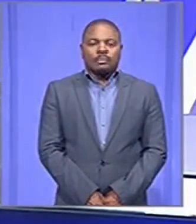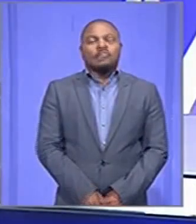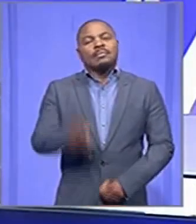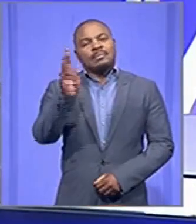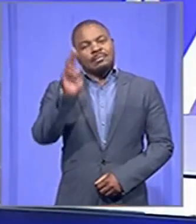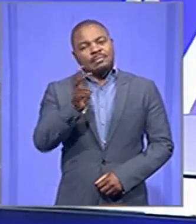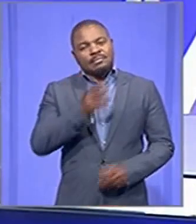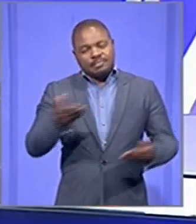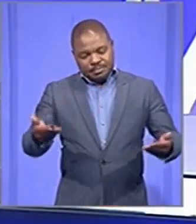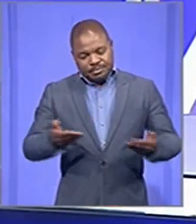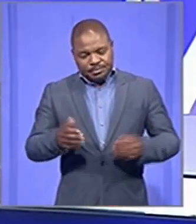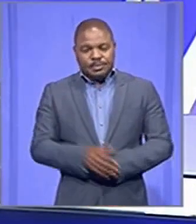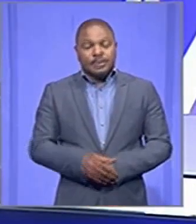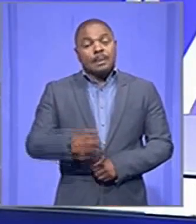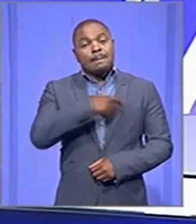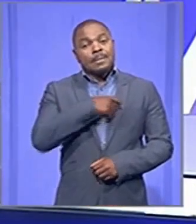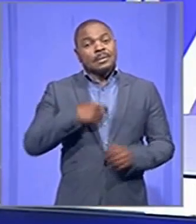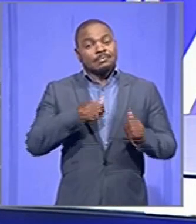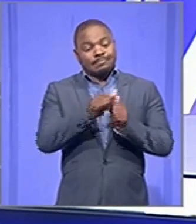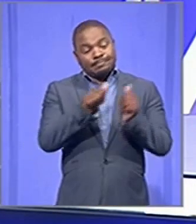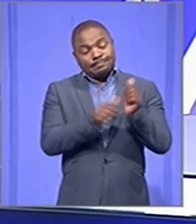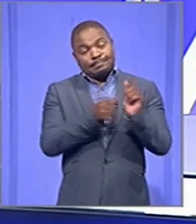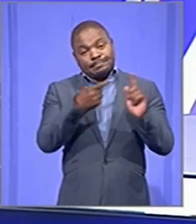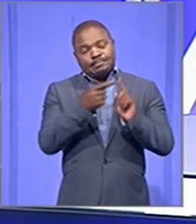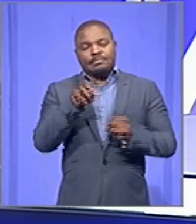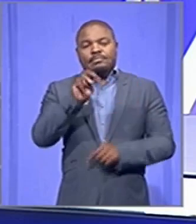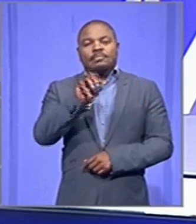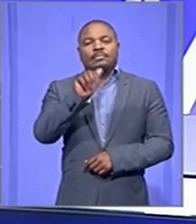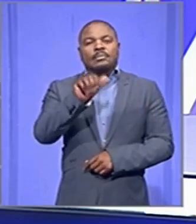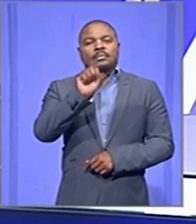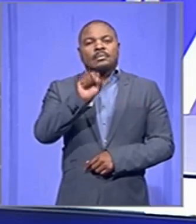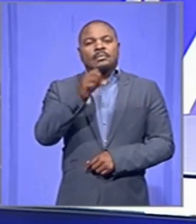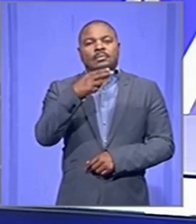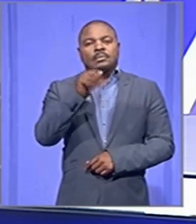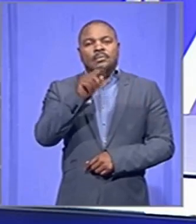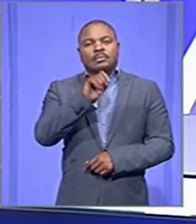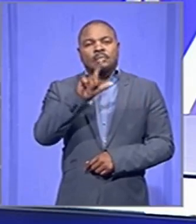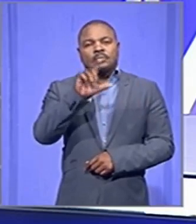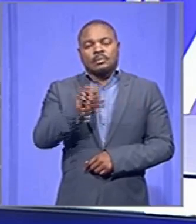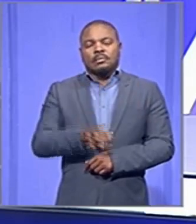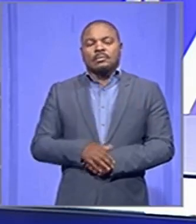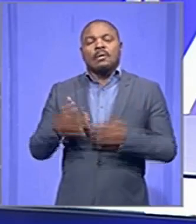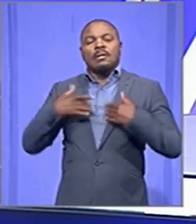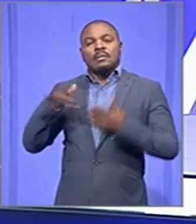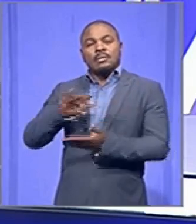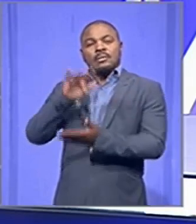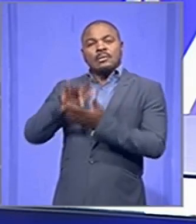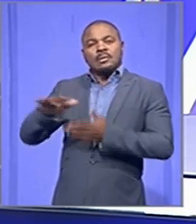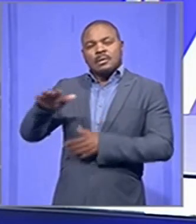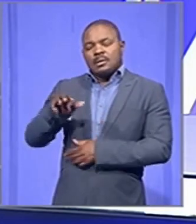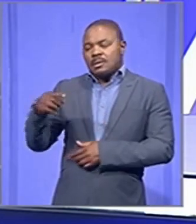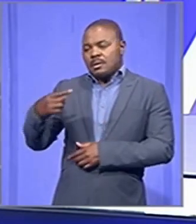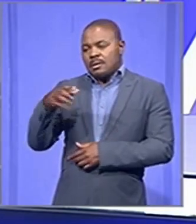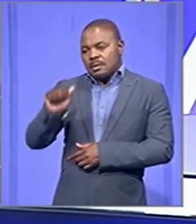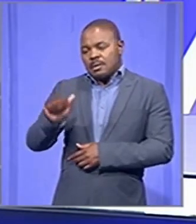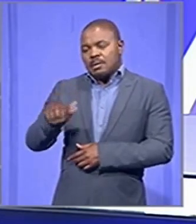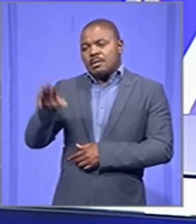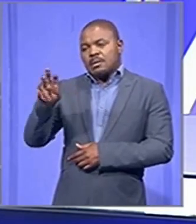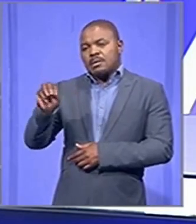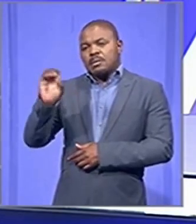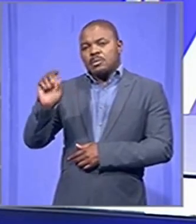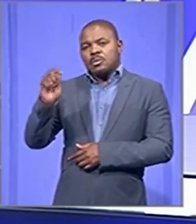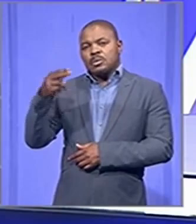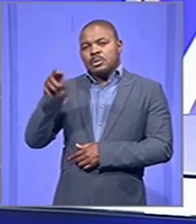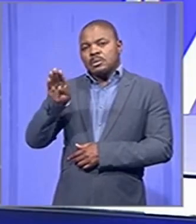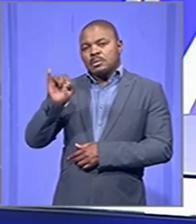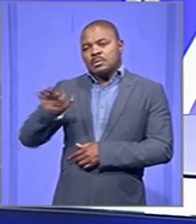Harbelo amahele mohi motlatsa mo president Paul Mashatile o butsi semmuso sitsi sa bophelo sa Bagamutibi motseng wa Seging ka